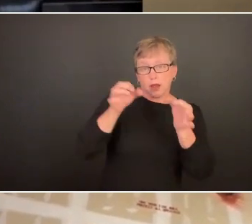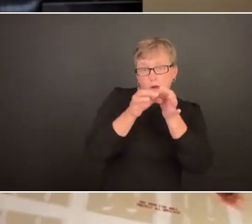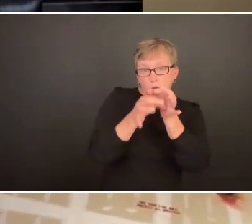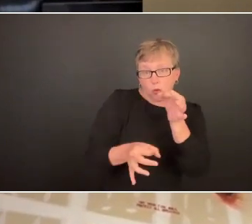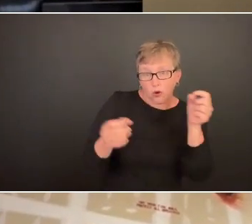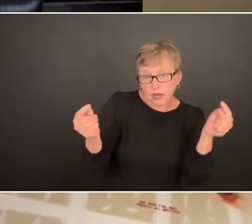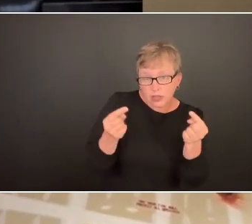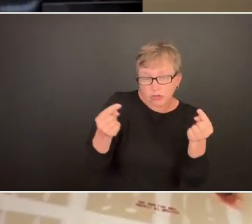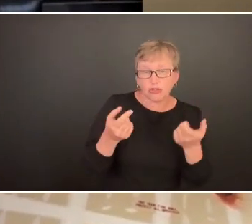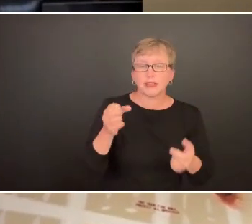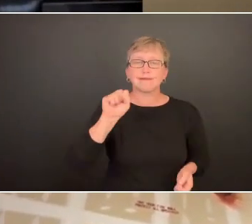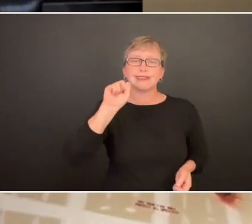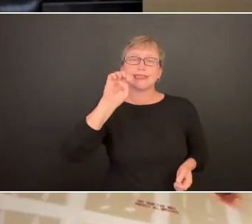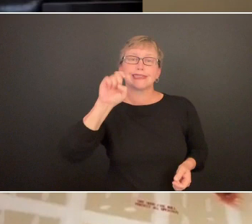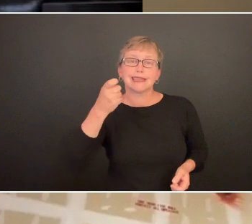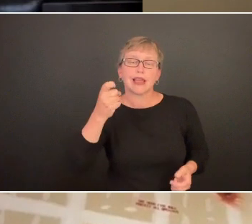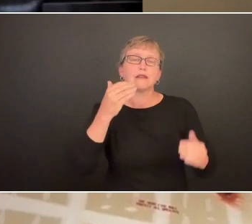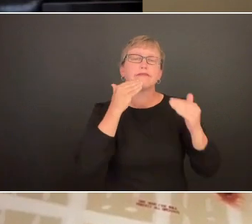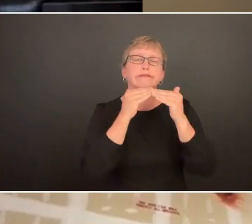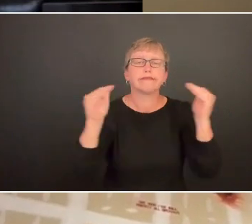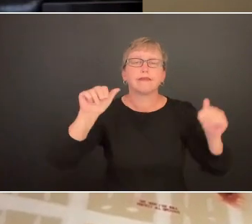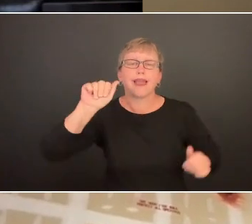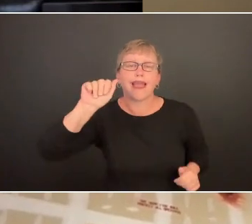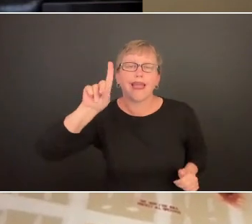expedition. And for expeditions, we have to plan.